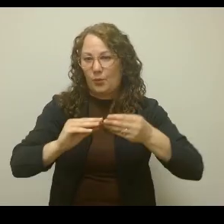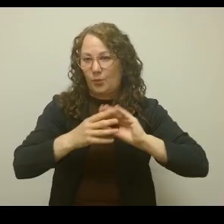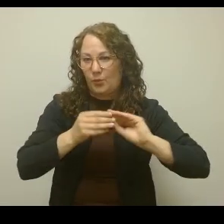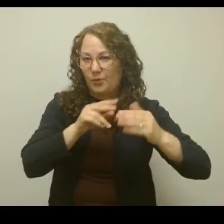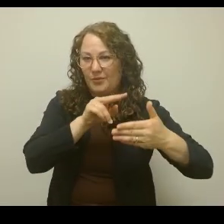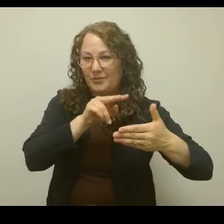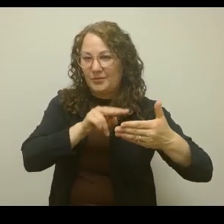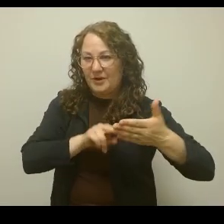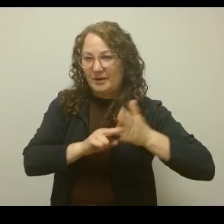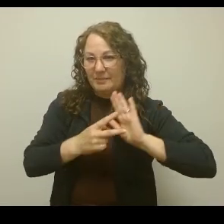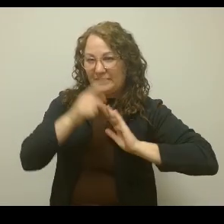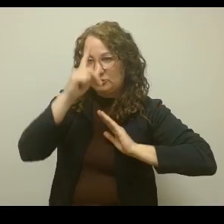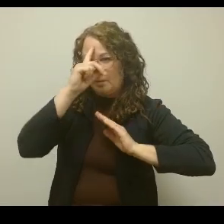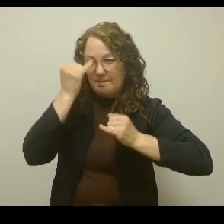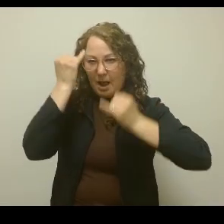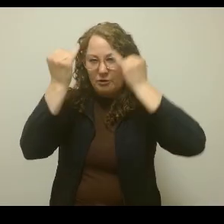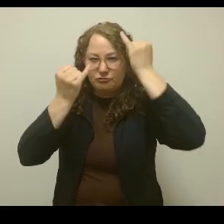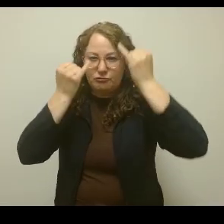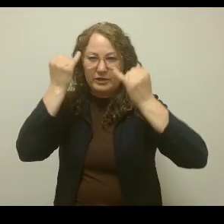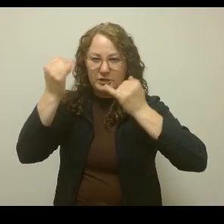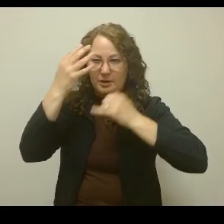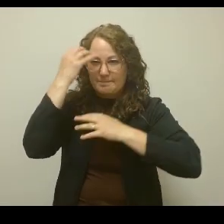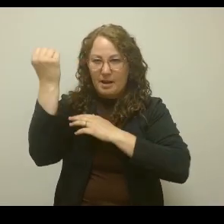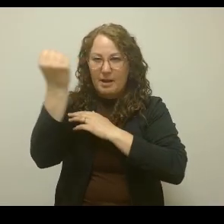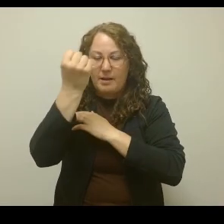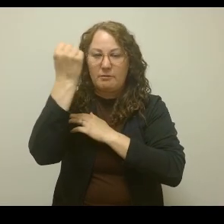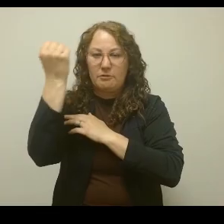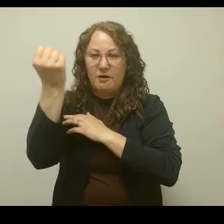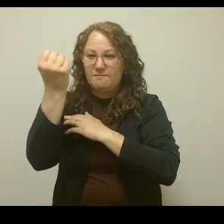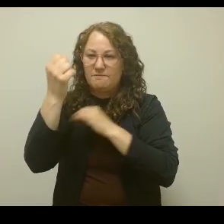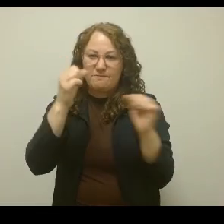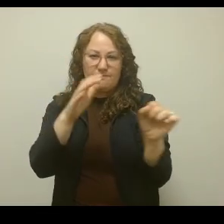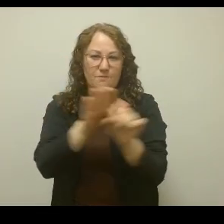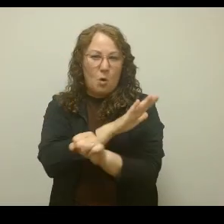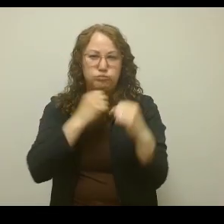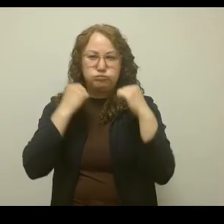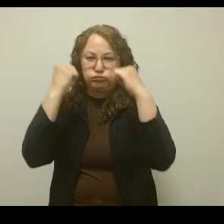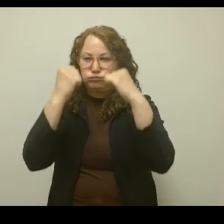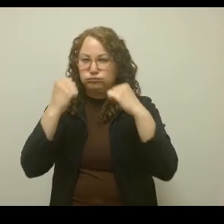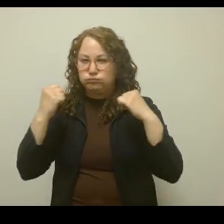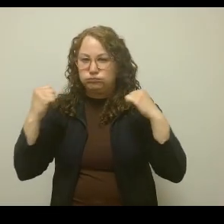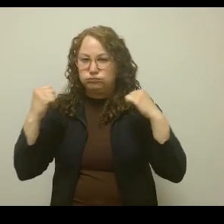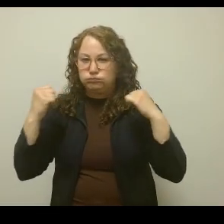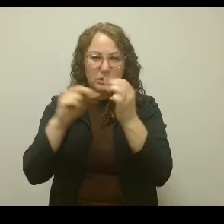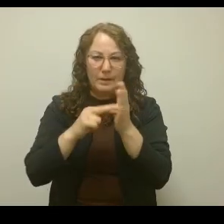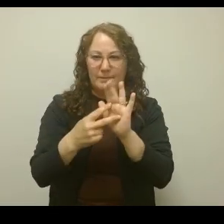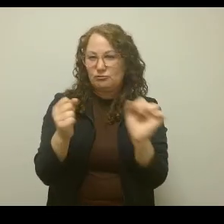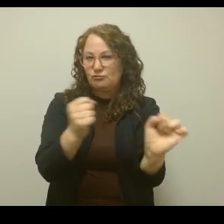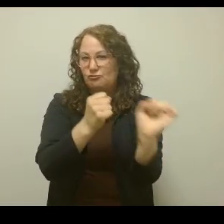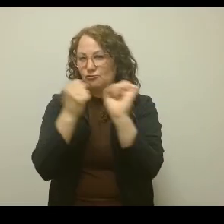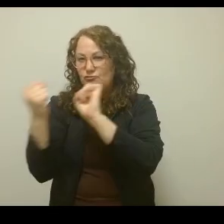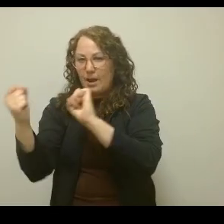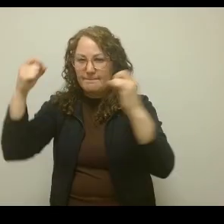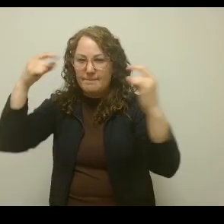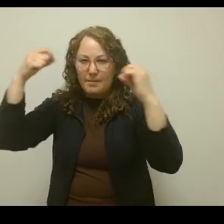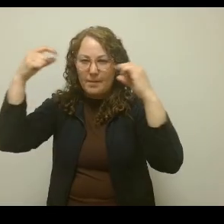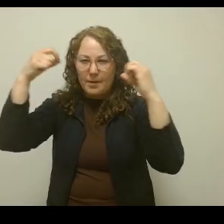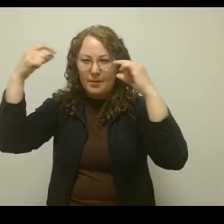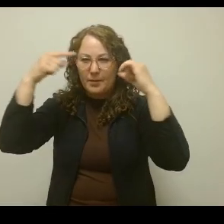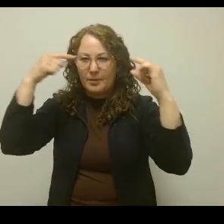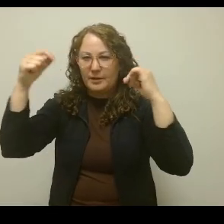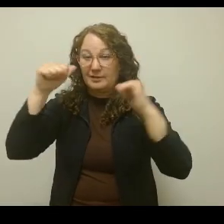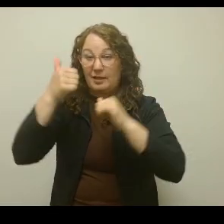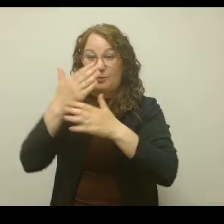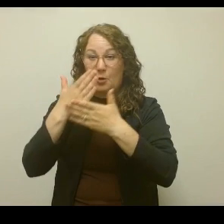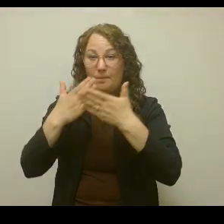This gives your imagination and memory a thorough workout and strengthens networks in various other parts of your